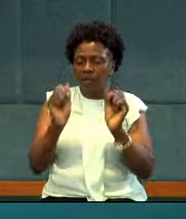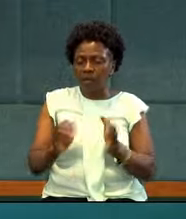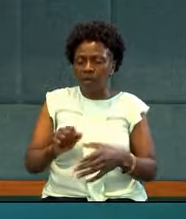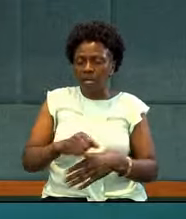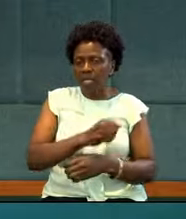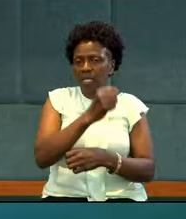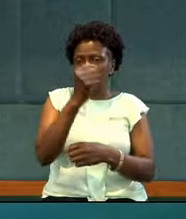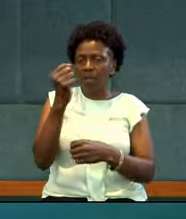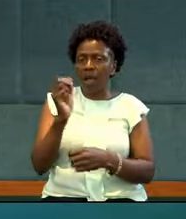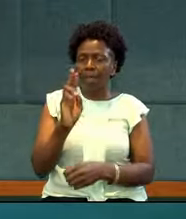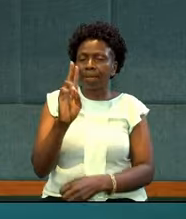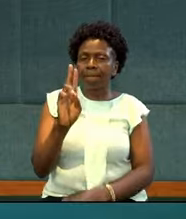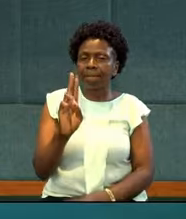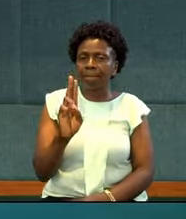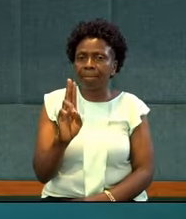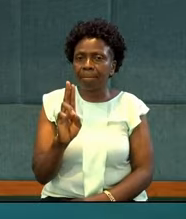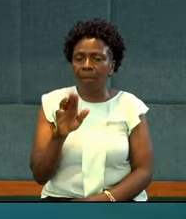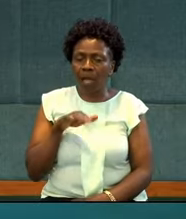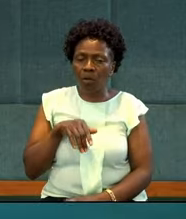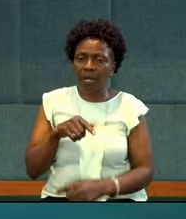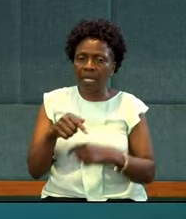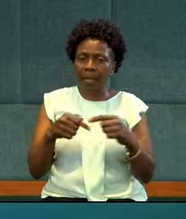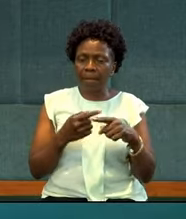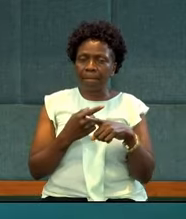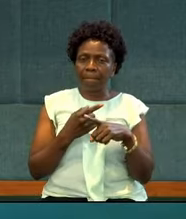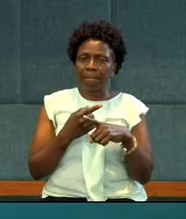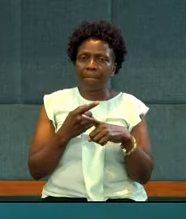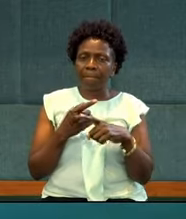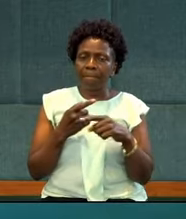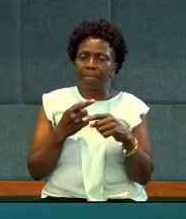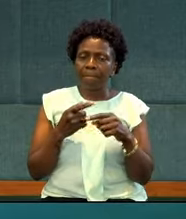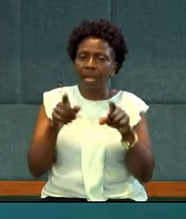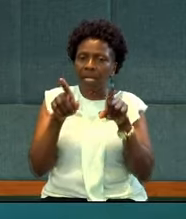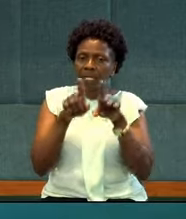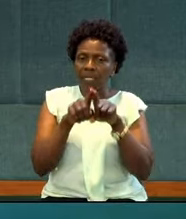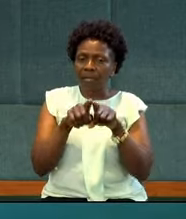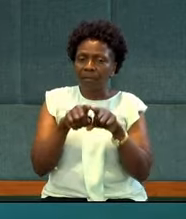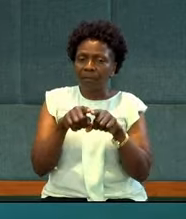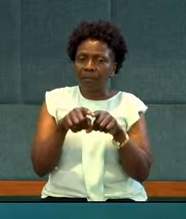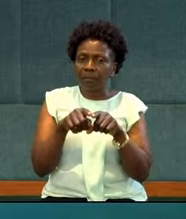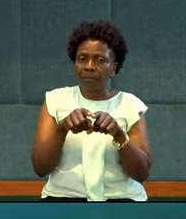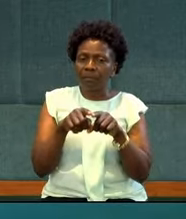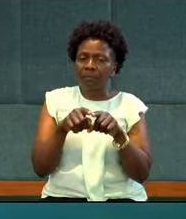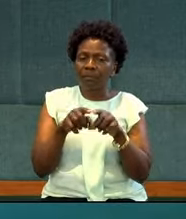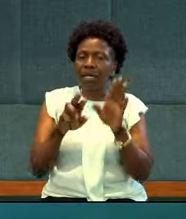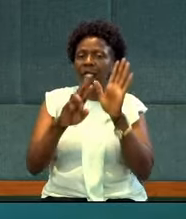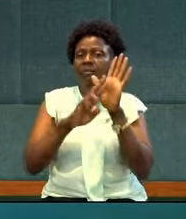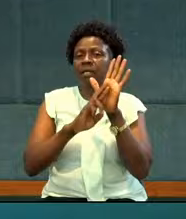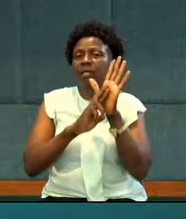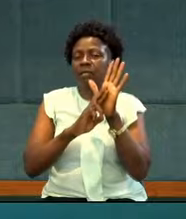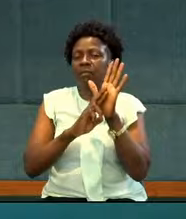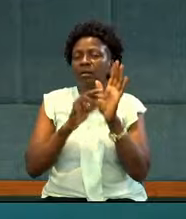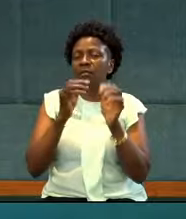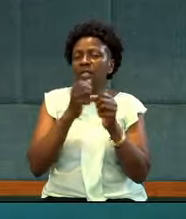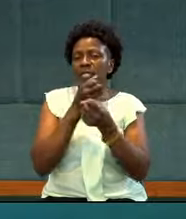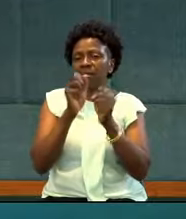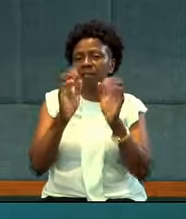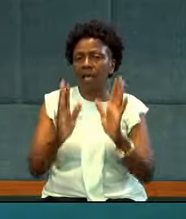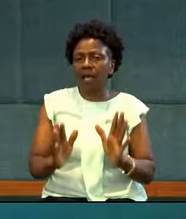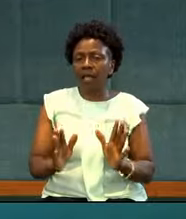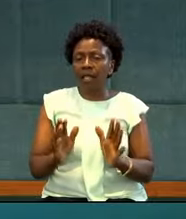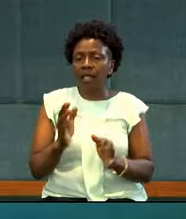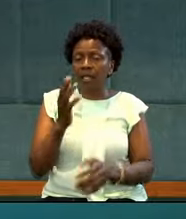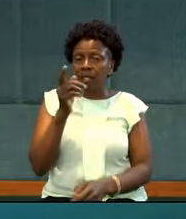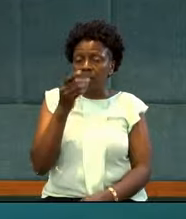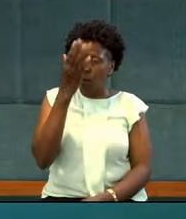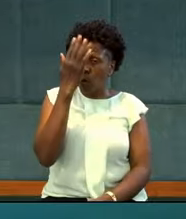up. A woman came as the carrier of this Savior. That